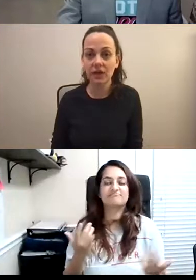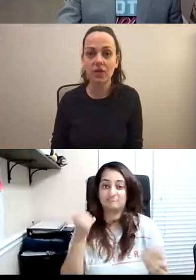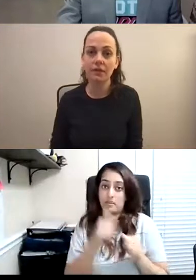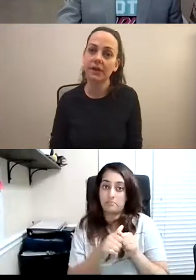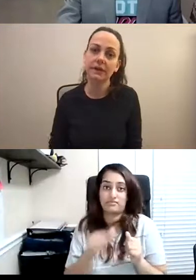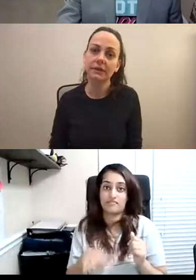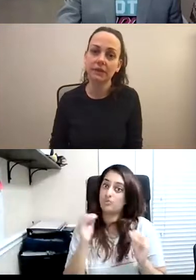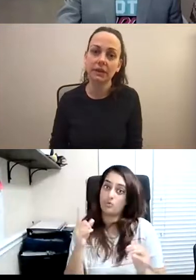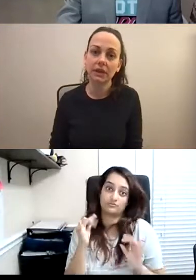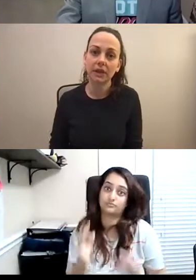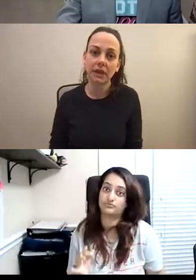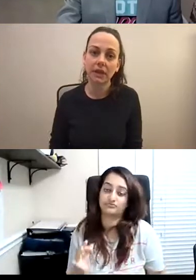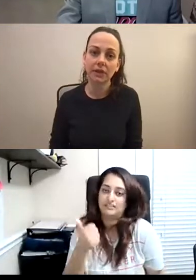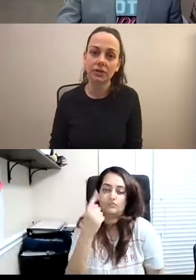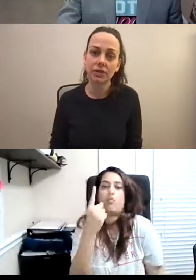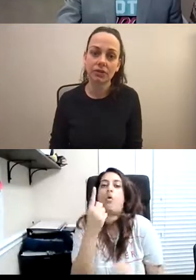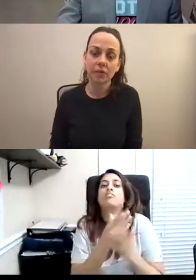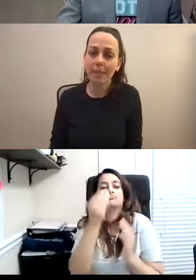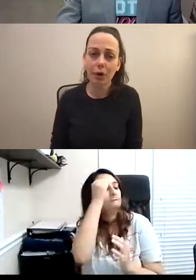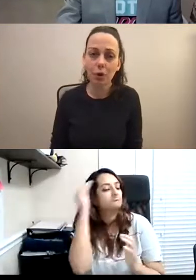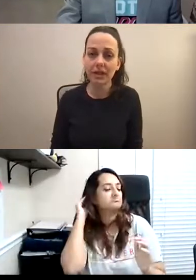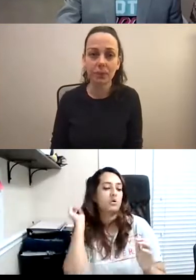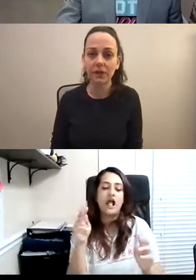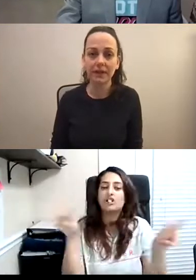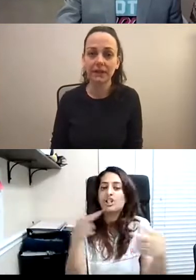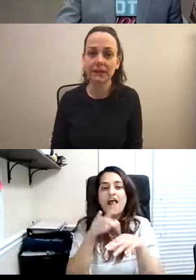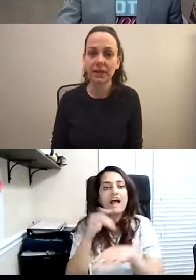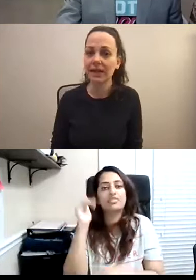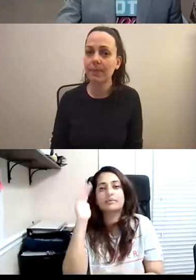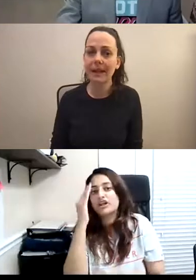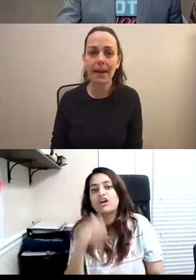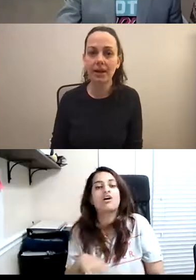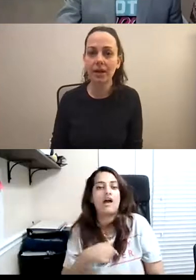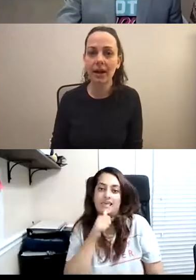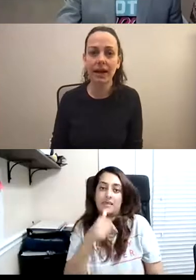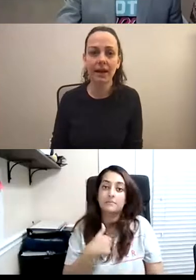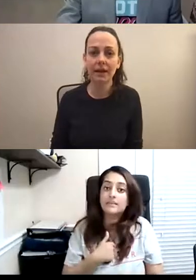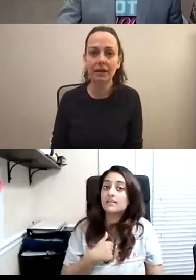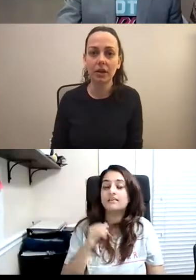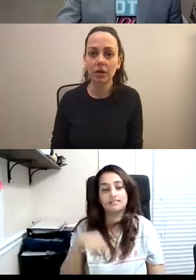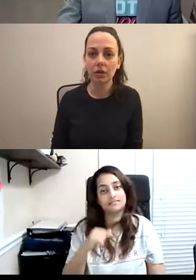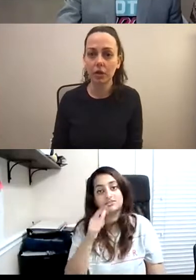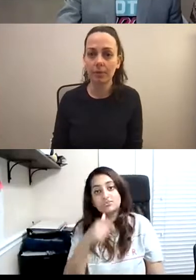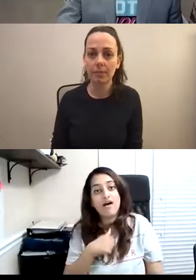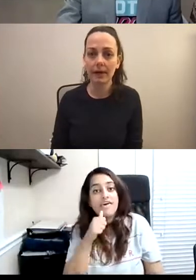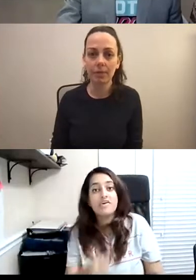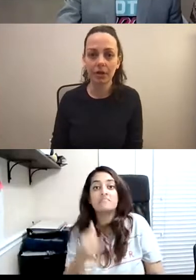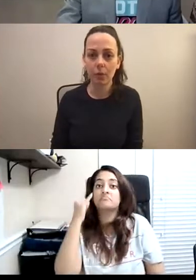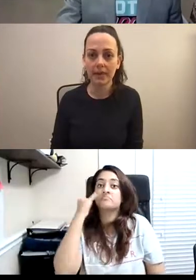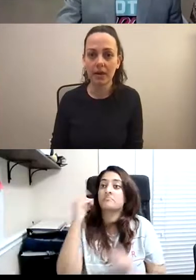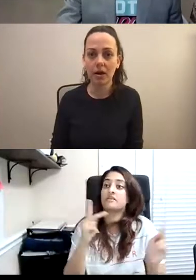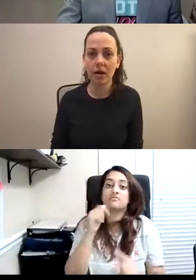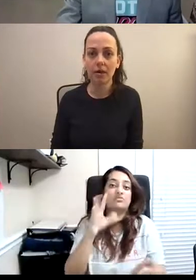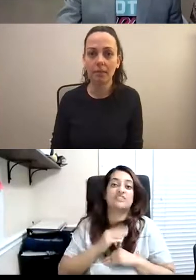have self-confidence, and just remember, nobody's perfect. Keep that in the back of your head. And, people might appear